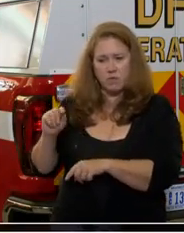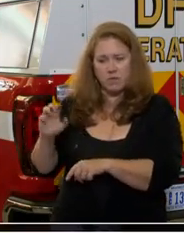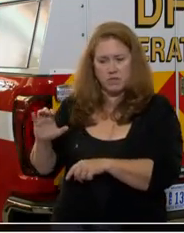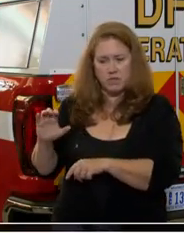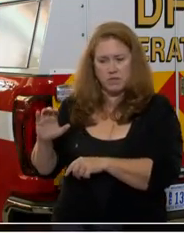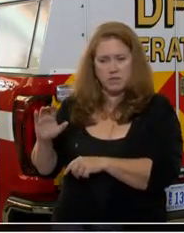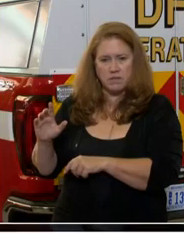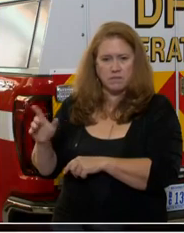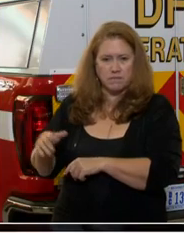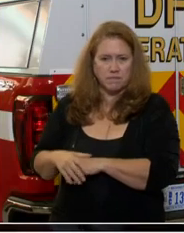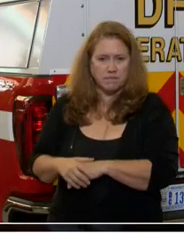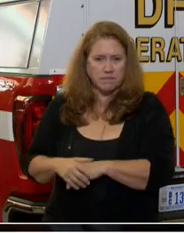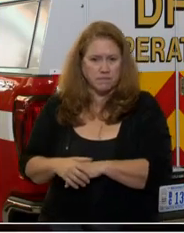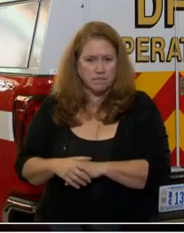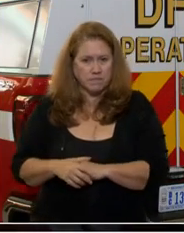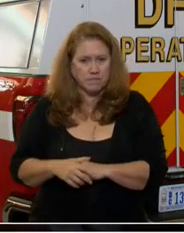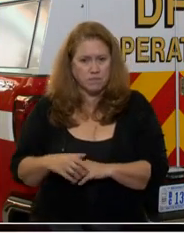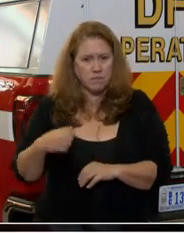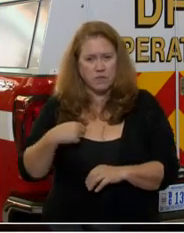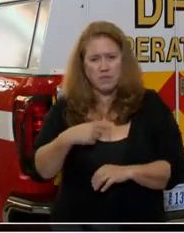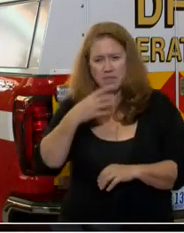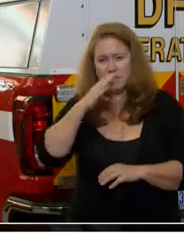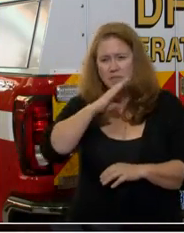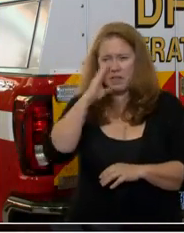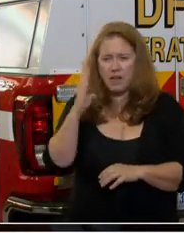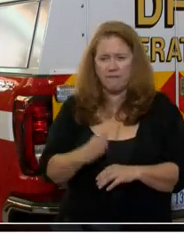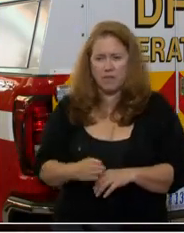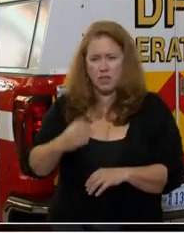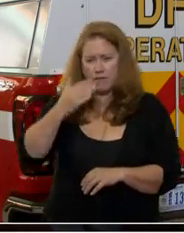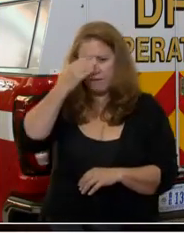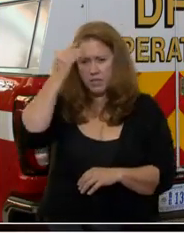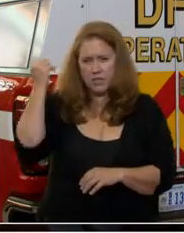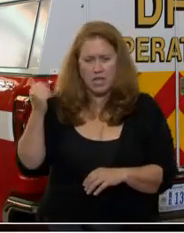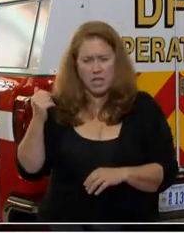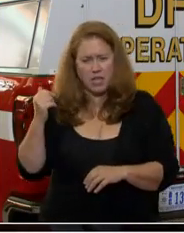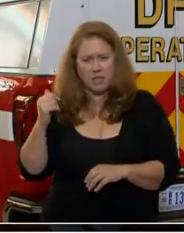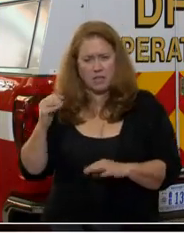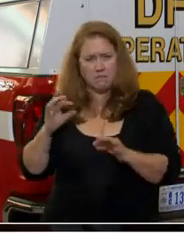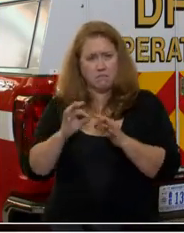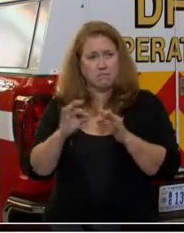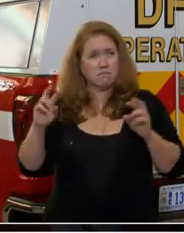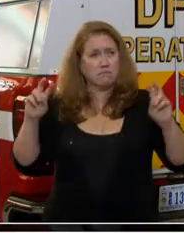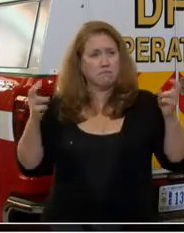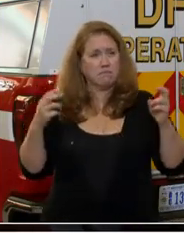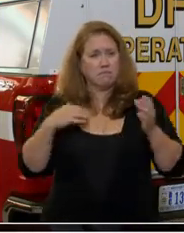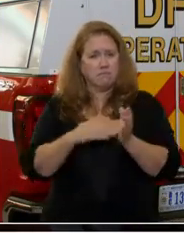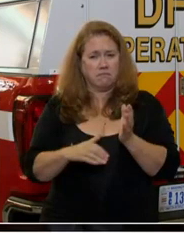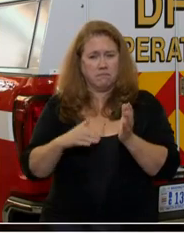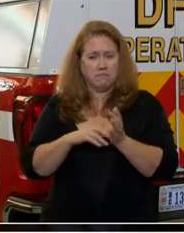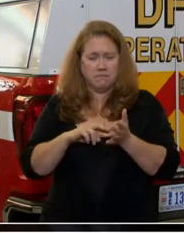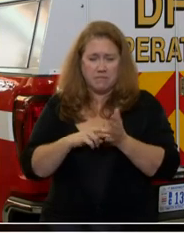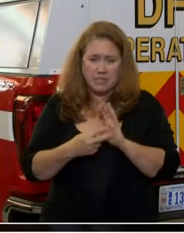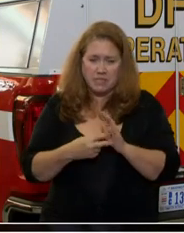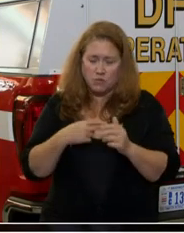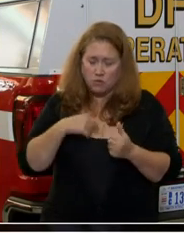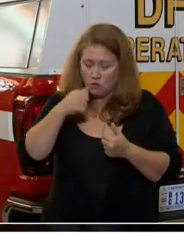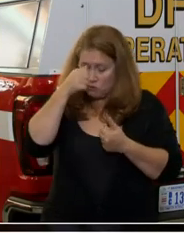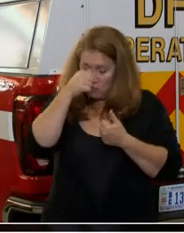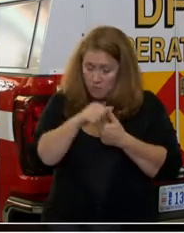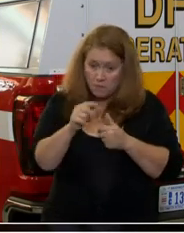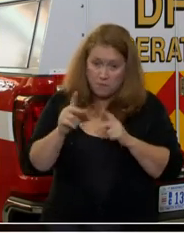to honor our loss by assuring that we are never attacked by an enemy again that we do not know, and that if we